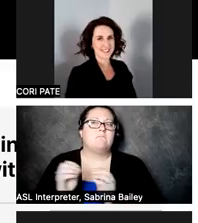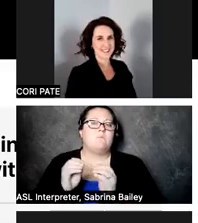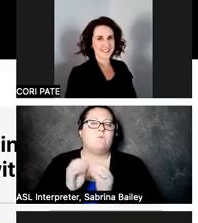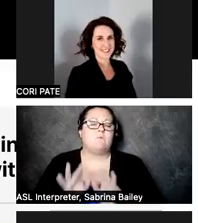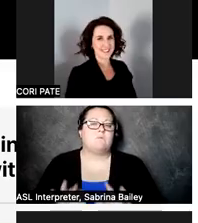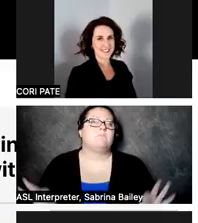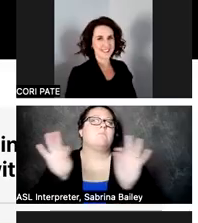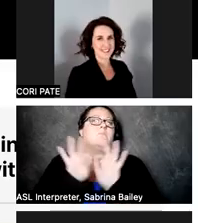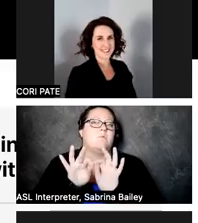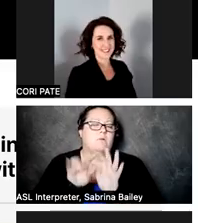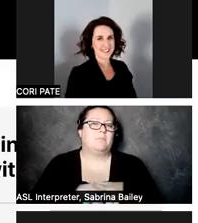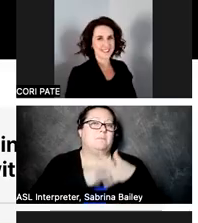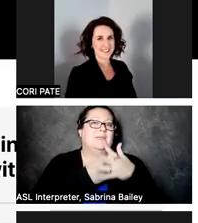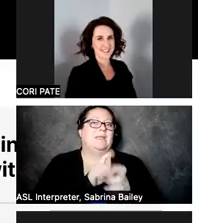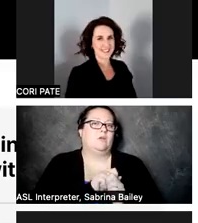important.